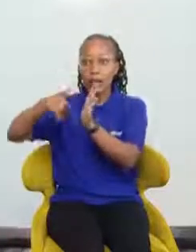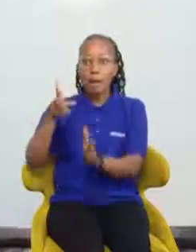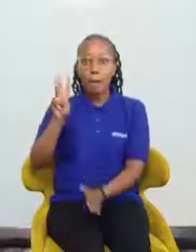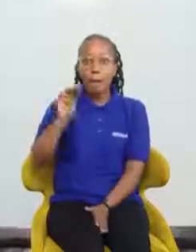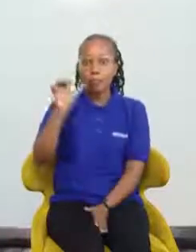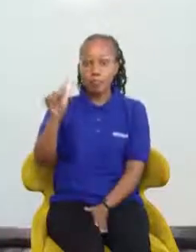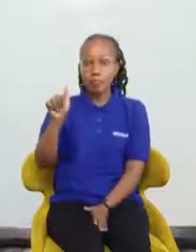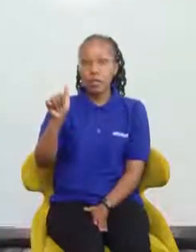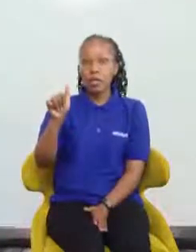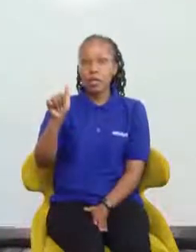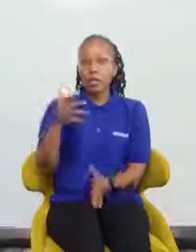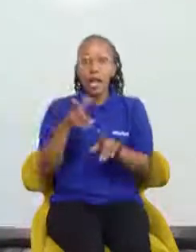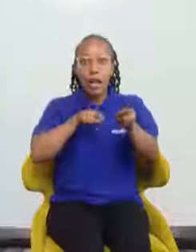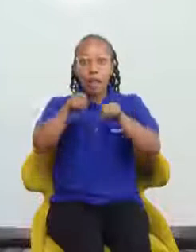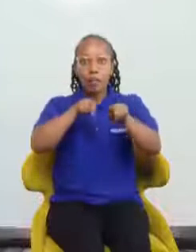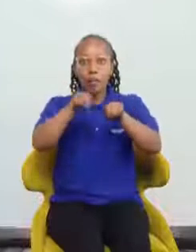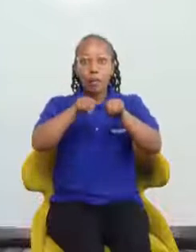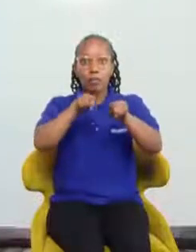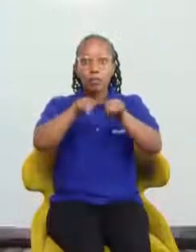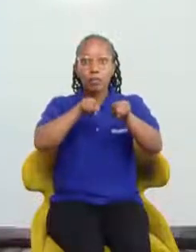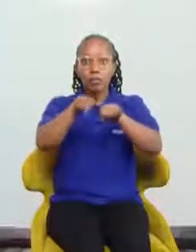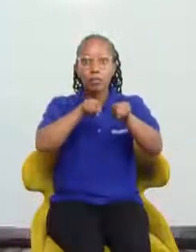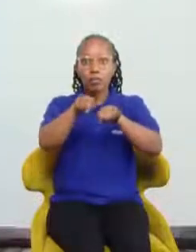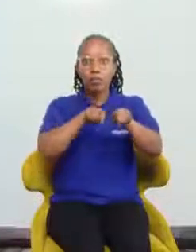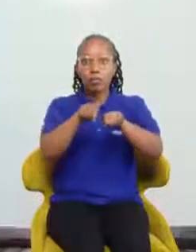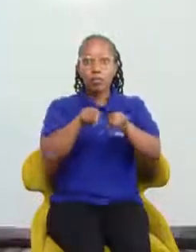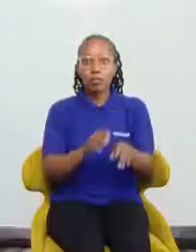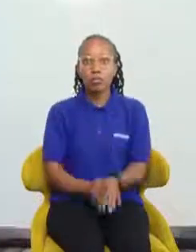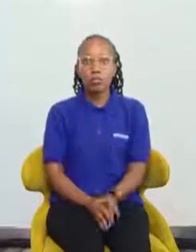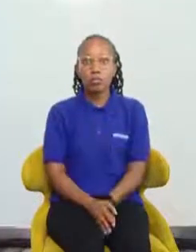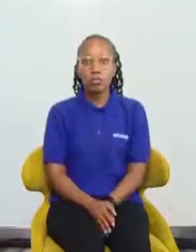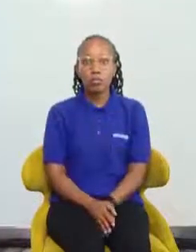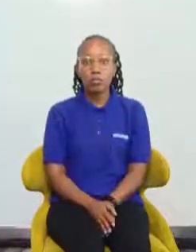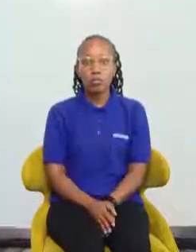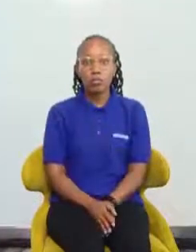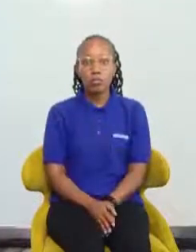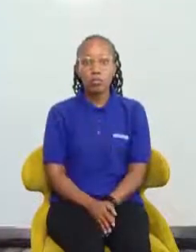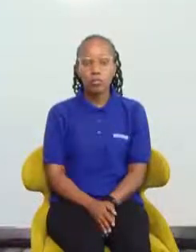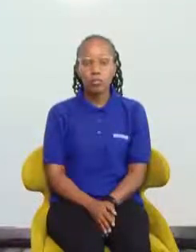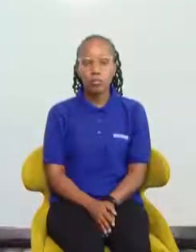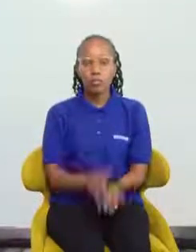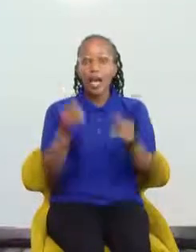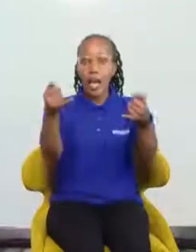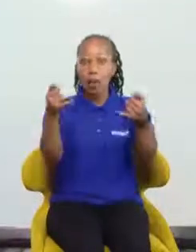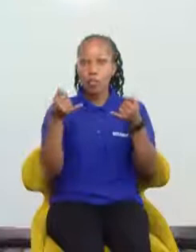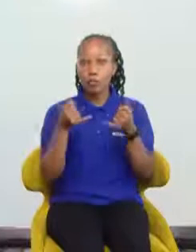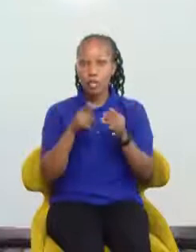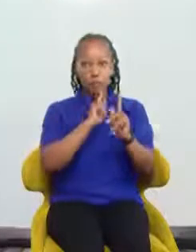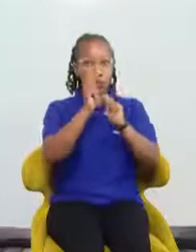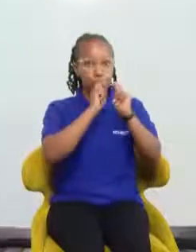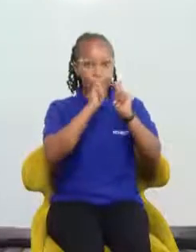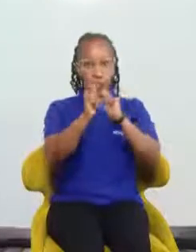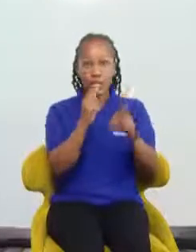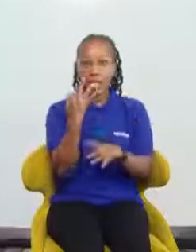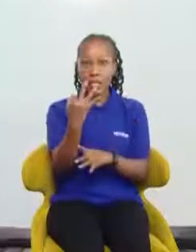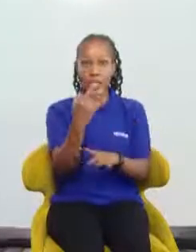and governance. And then time for me to look for a job came. I was invited for interviews with 3